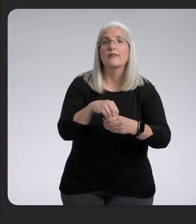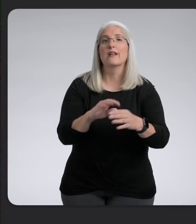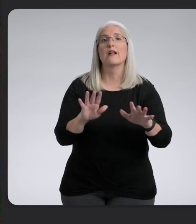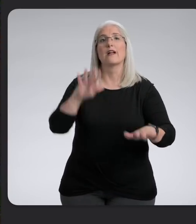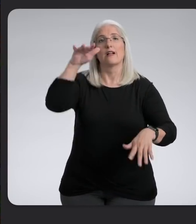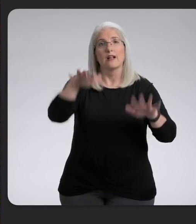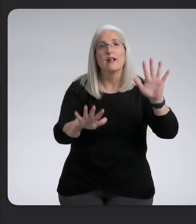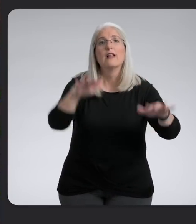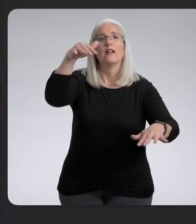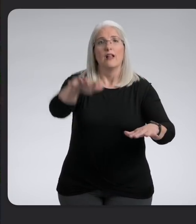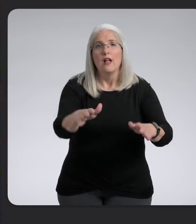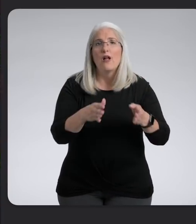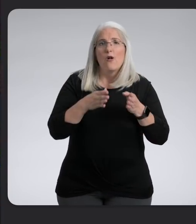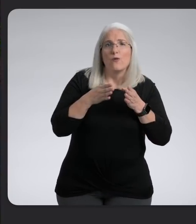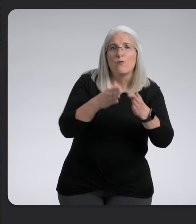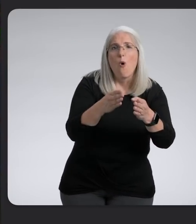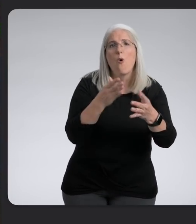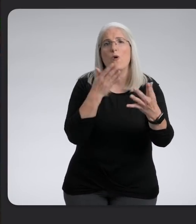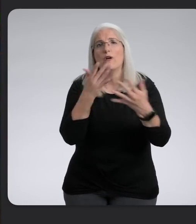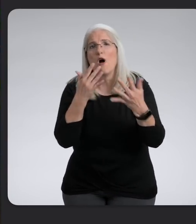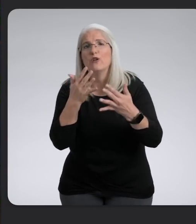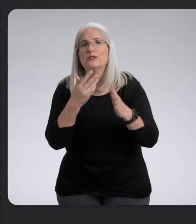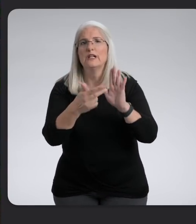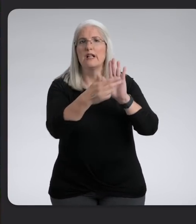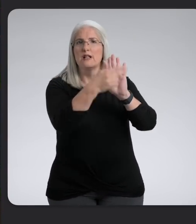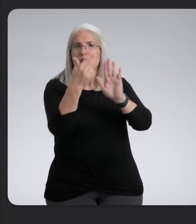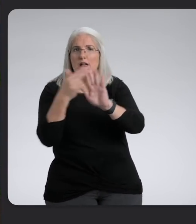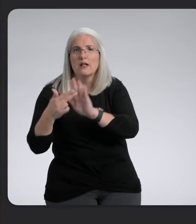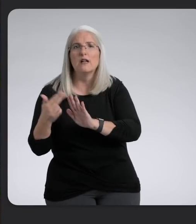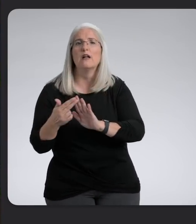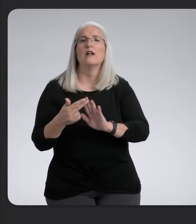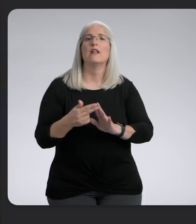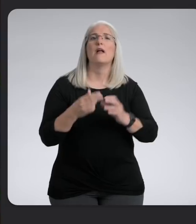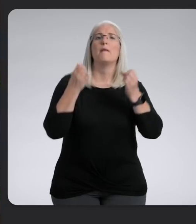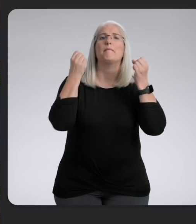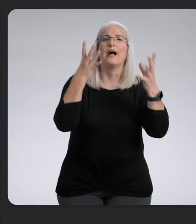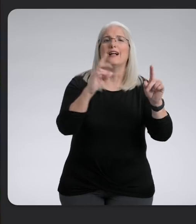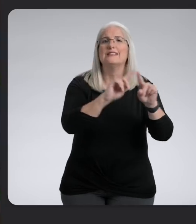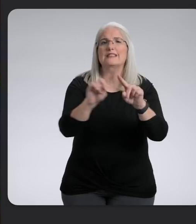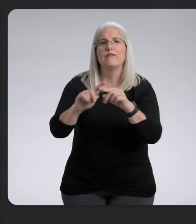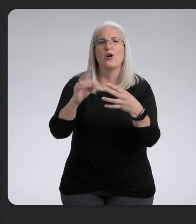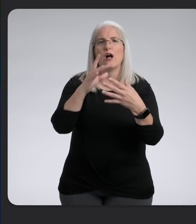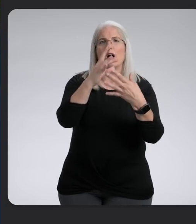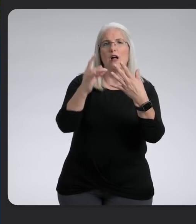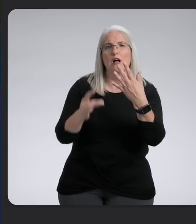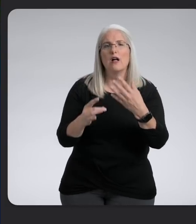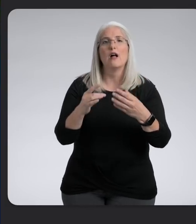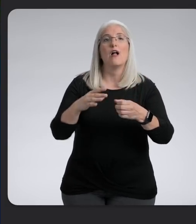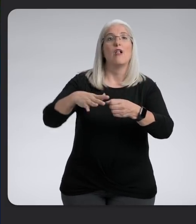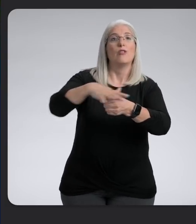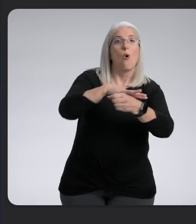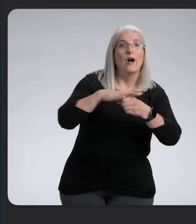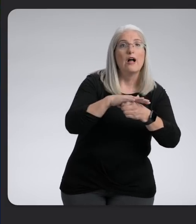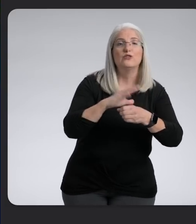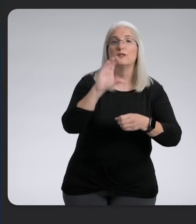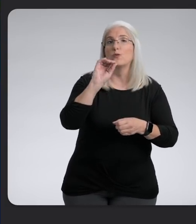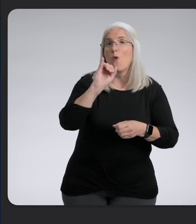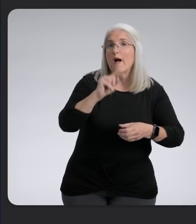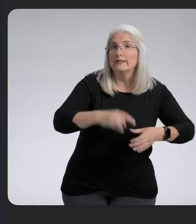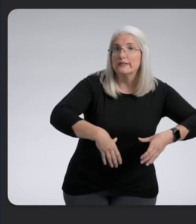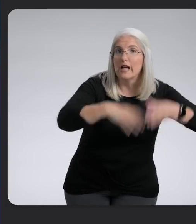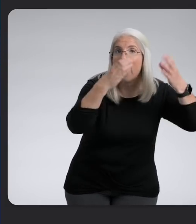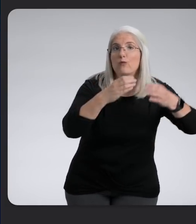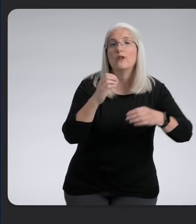and labels, as well as hundreds of custom-designed landmarks for places like Coit Tower and the Golden Gate